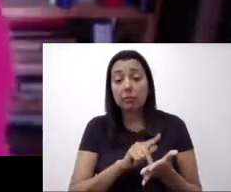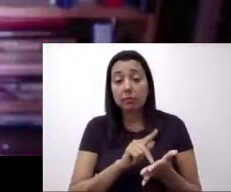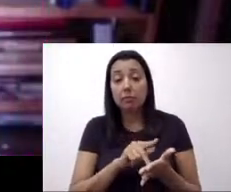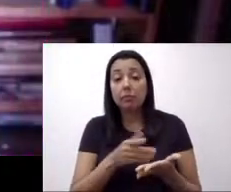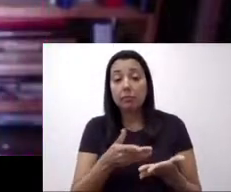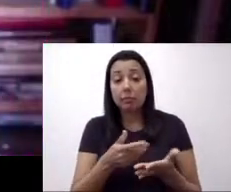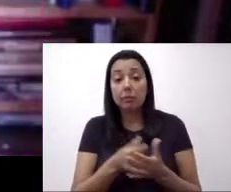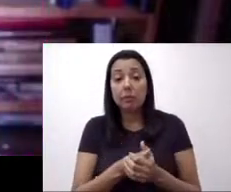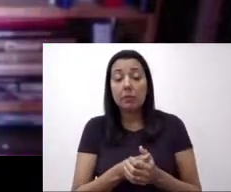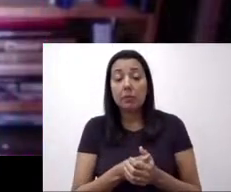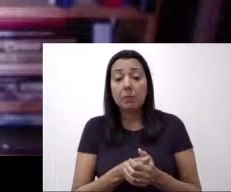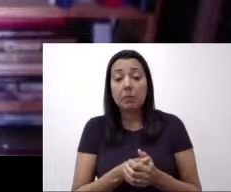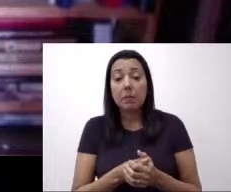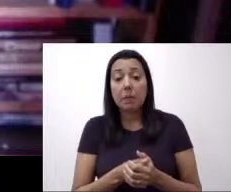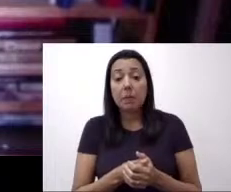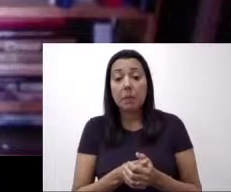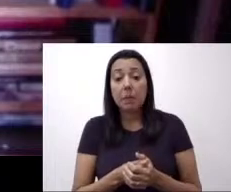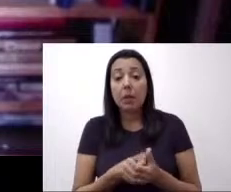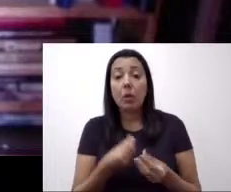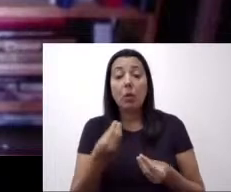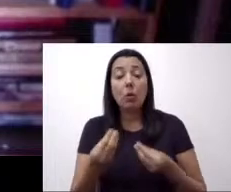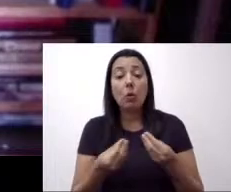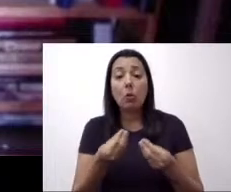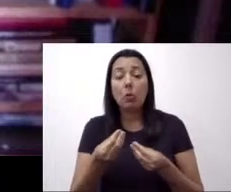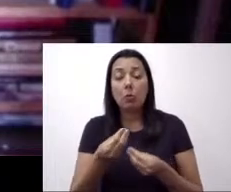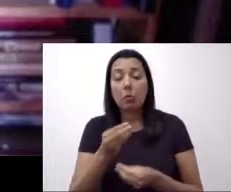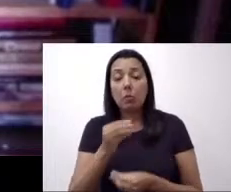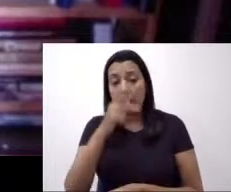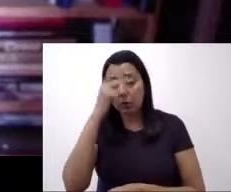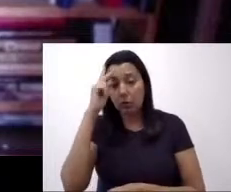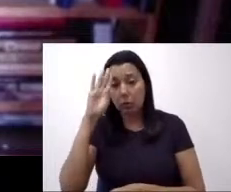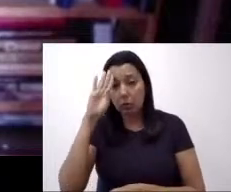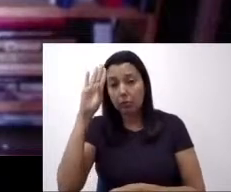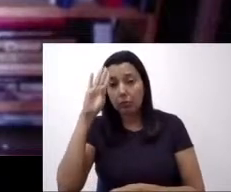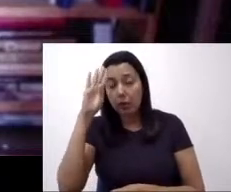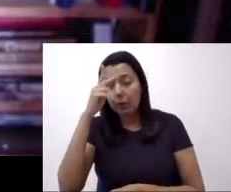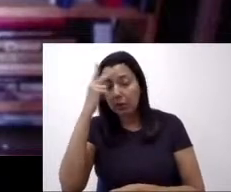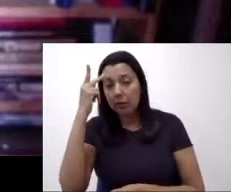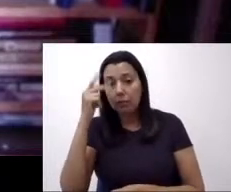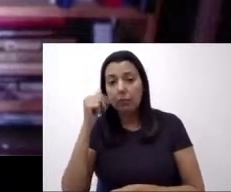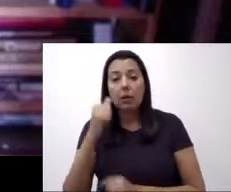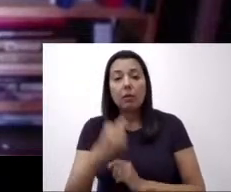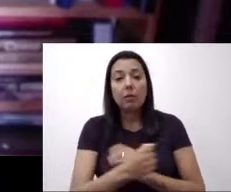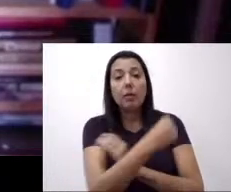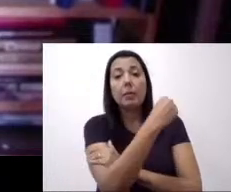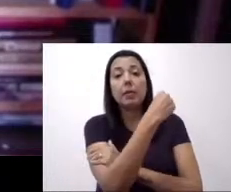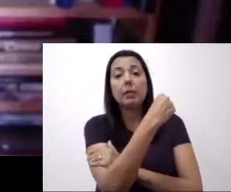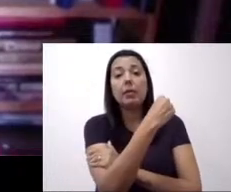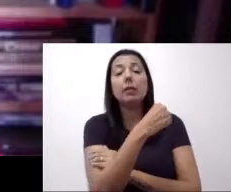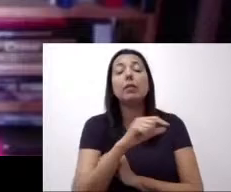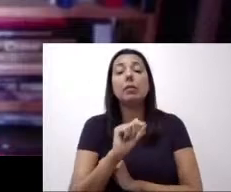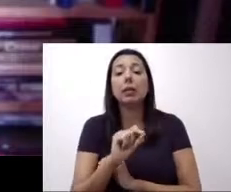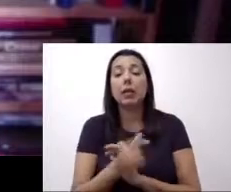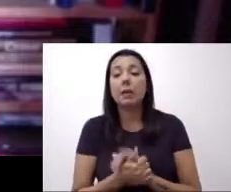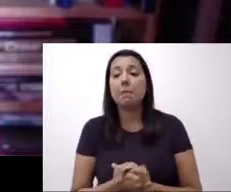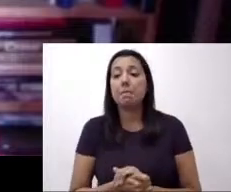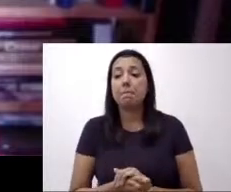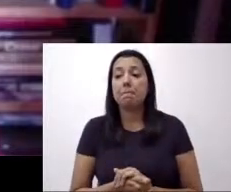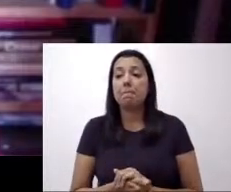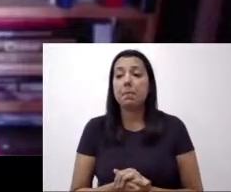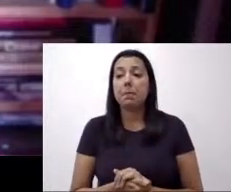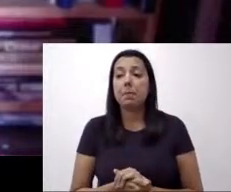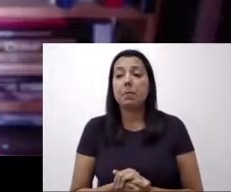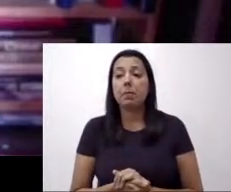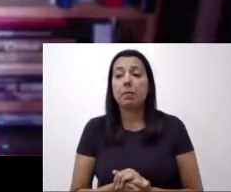as feminist actors sometimes are quite often